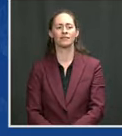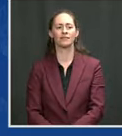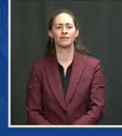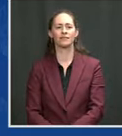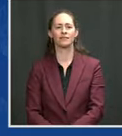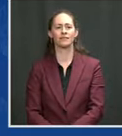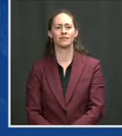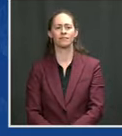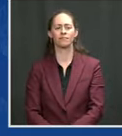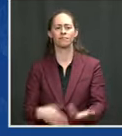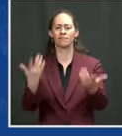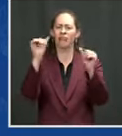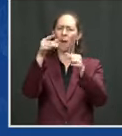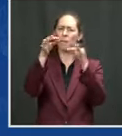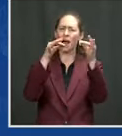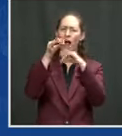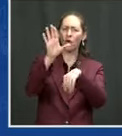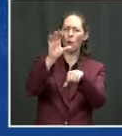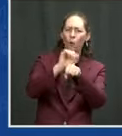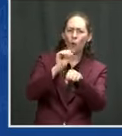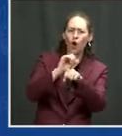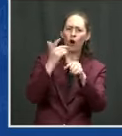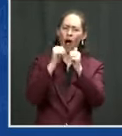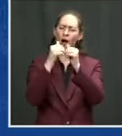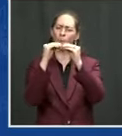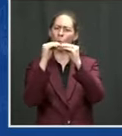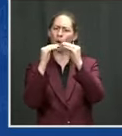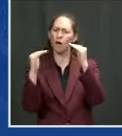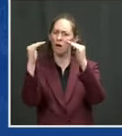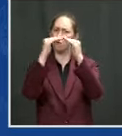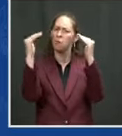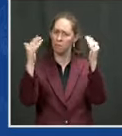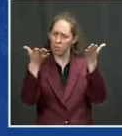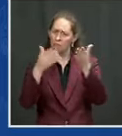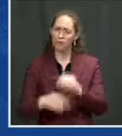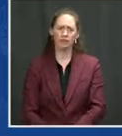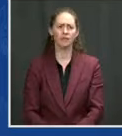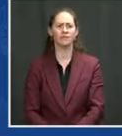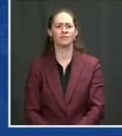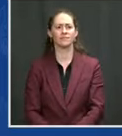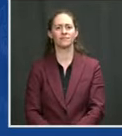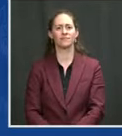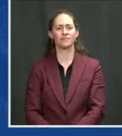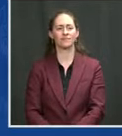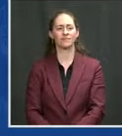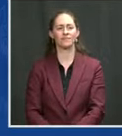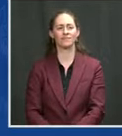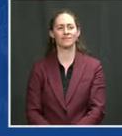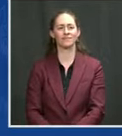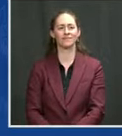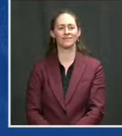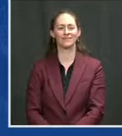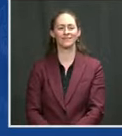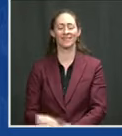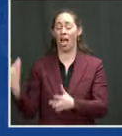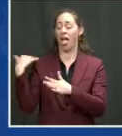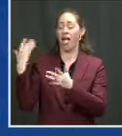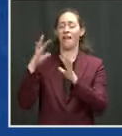equity response. Because we've been told that, you know, that, in fact, anyway, I'll let you do the talking here.